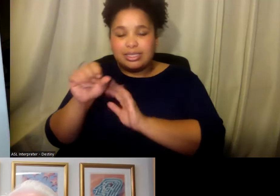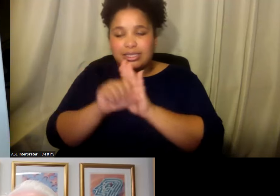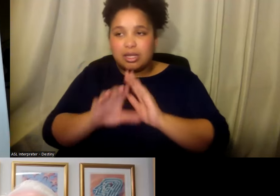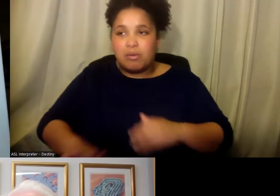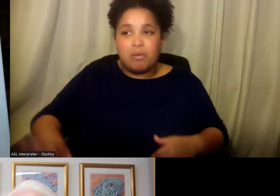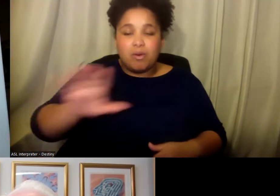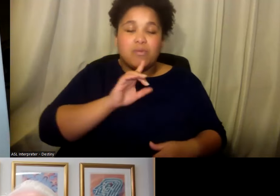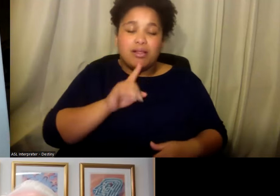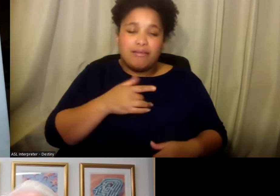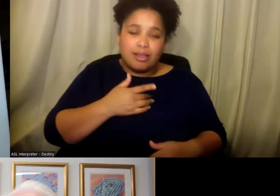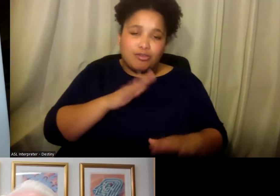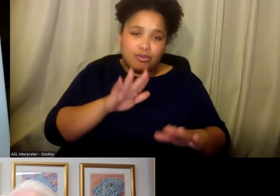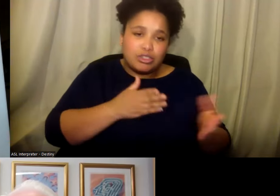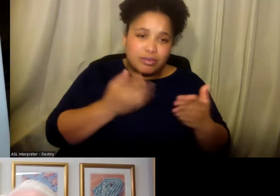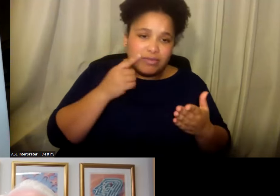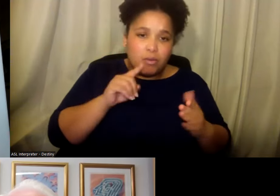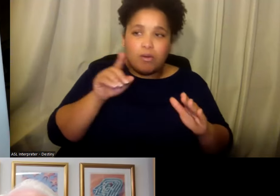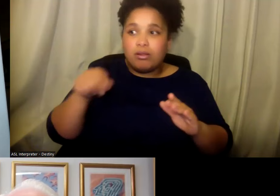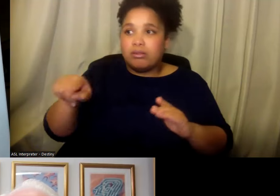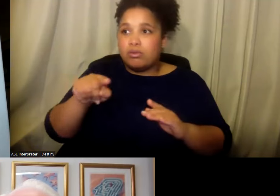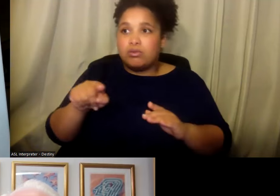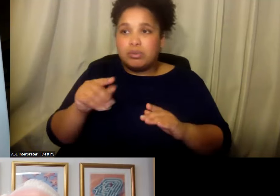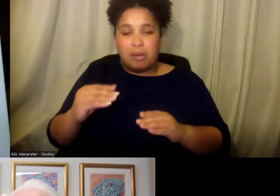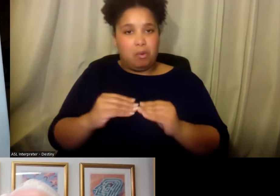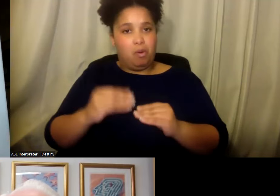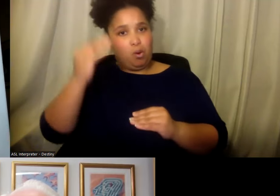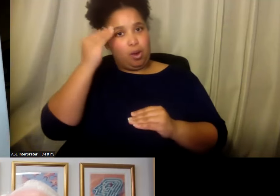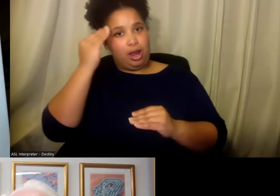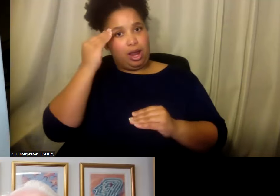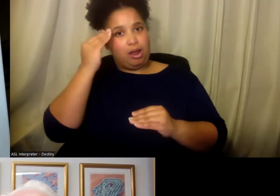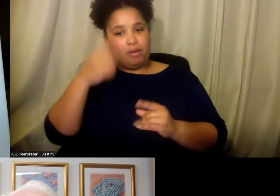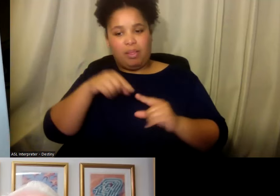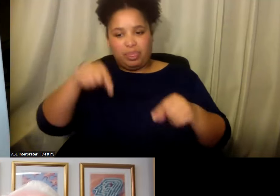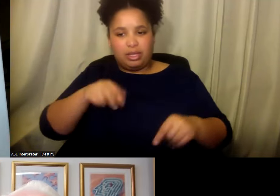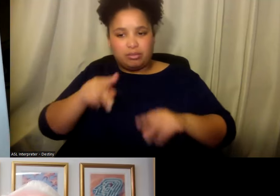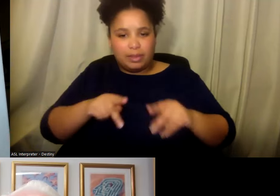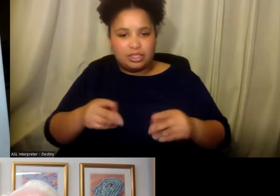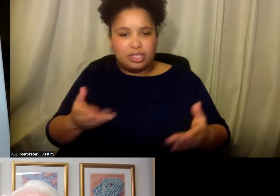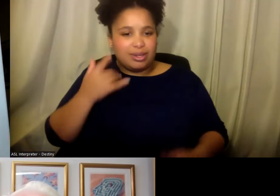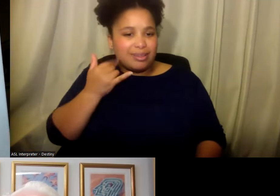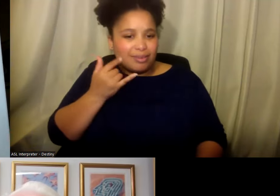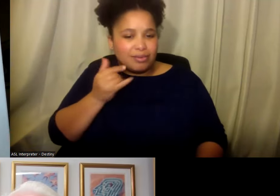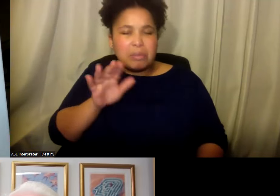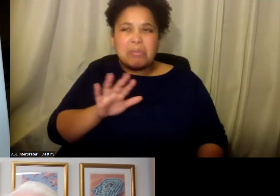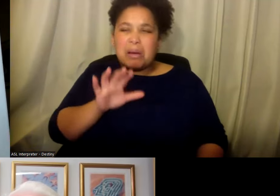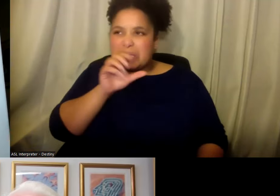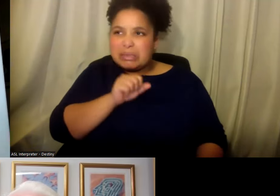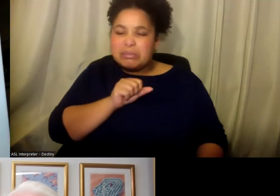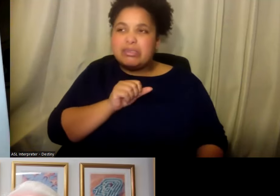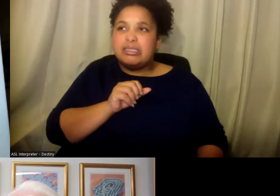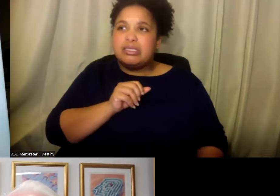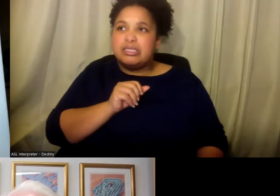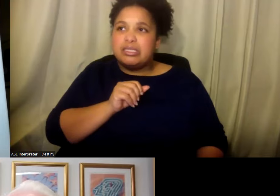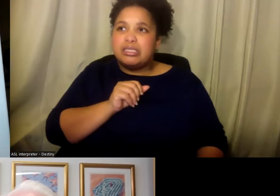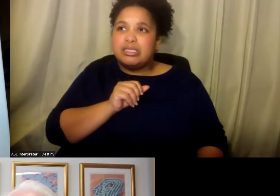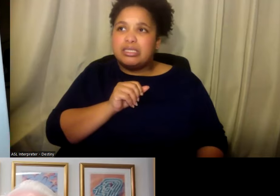a wonderful thing for those ADRCs to be much more aware of this population. In California, a rough estimate